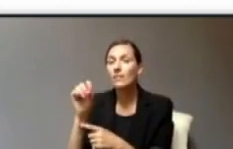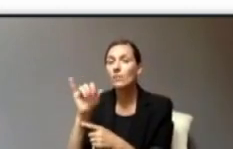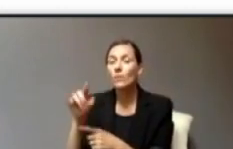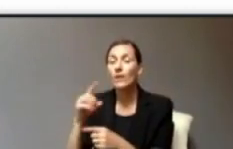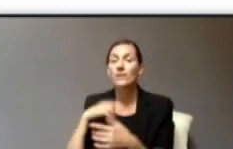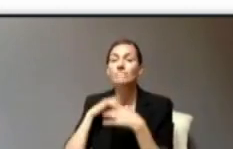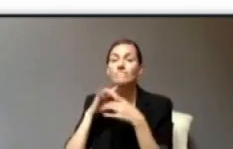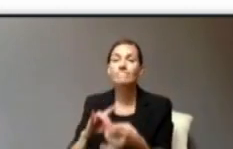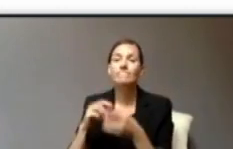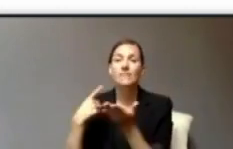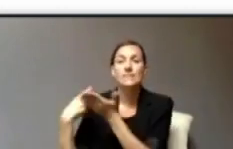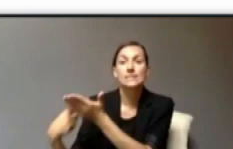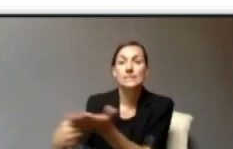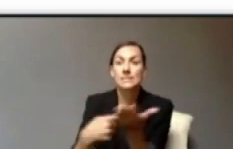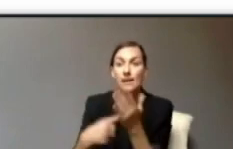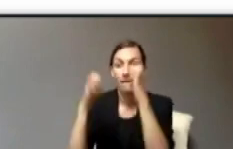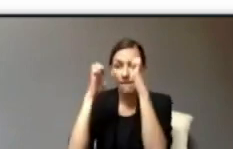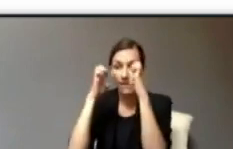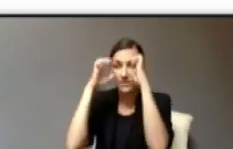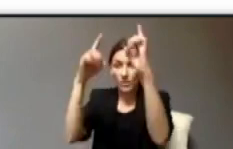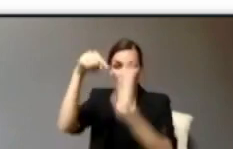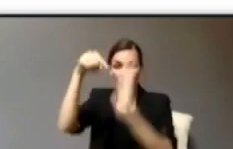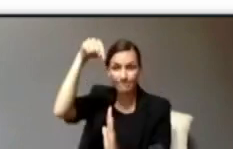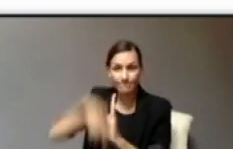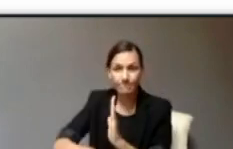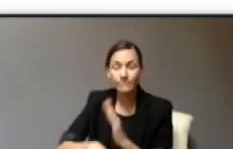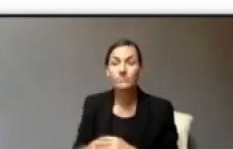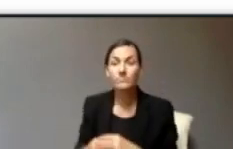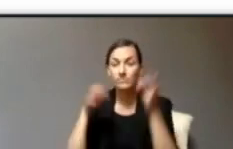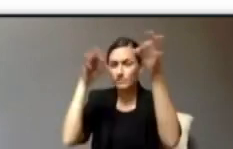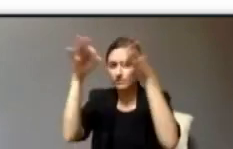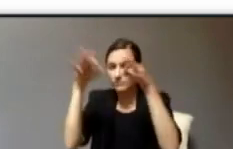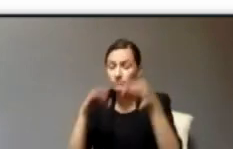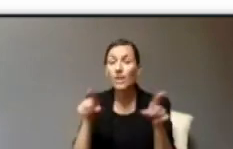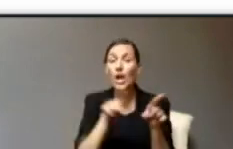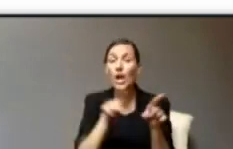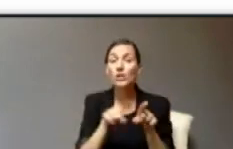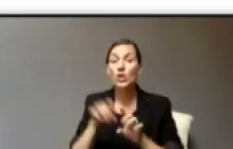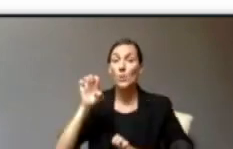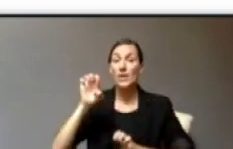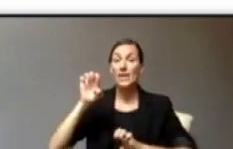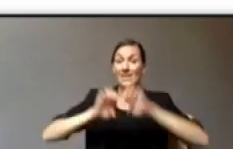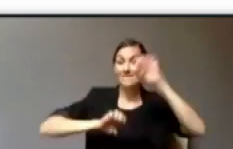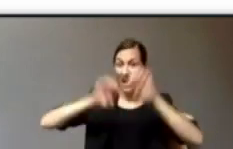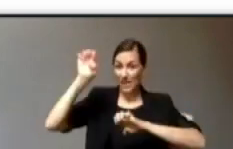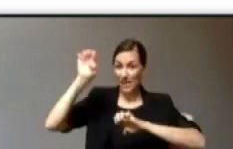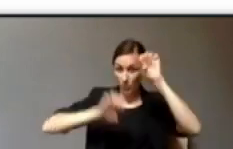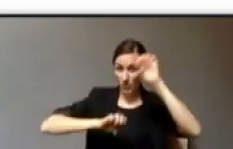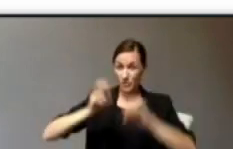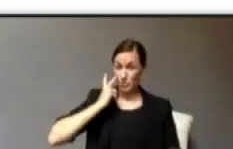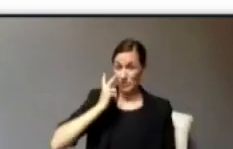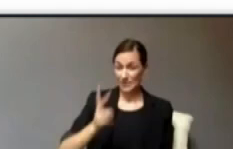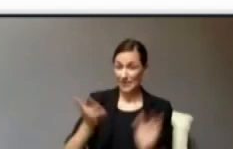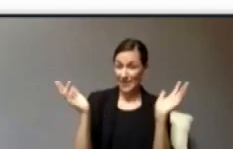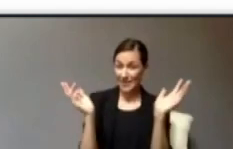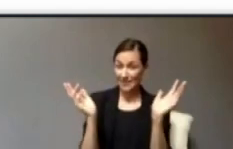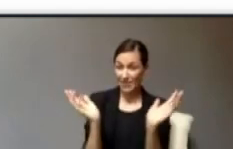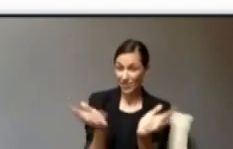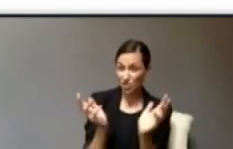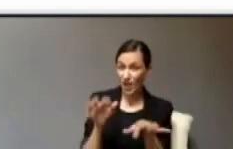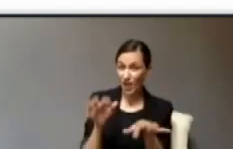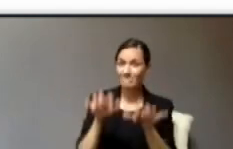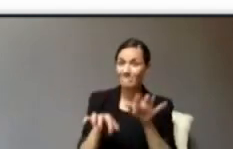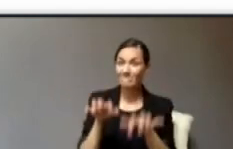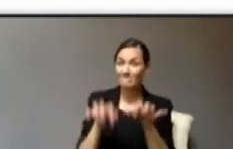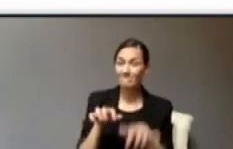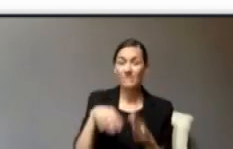deep dive for education. There's also an evaluation that is in the chat. Please fill that out for